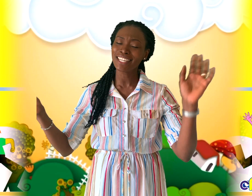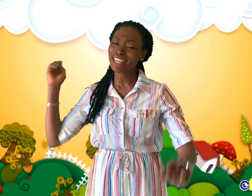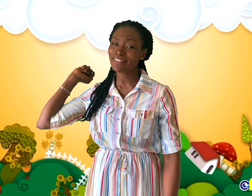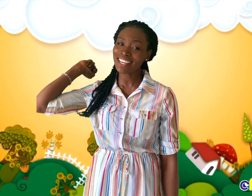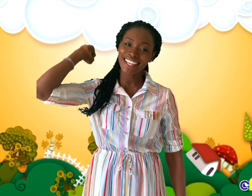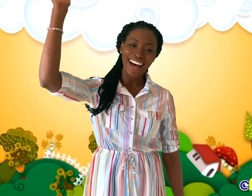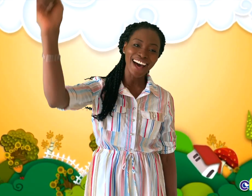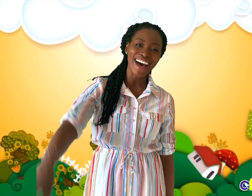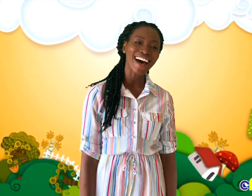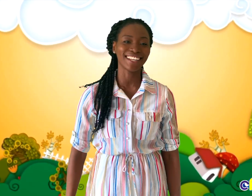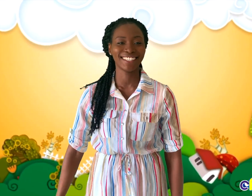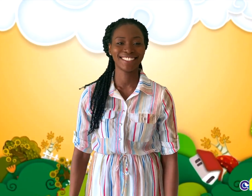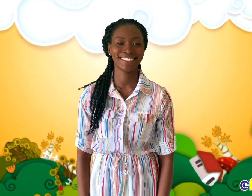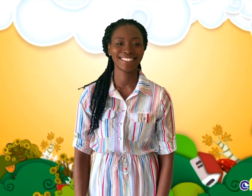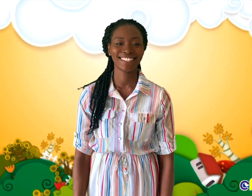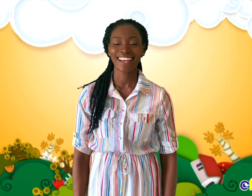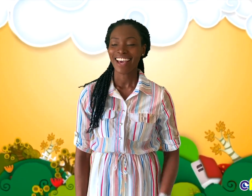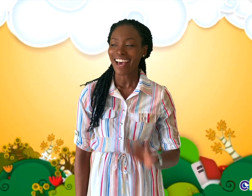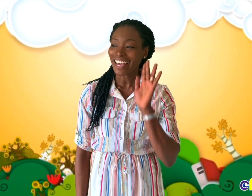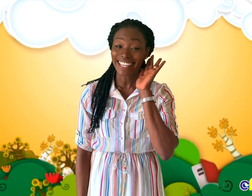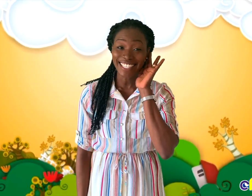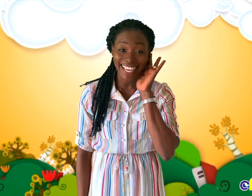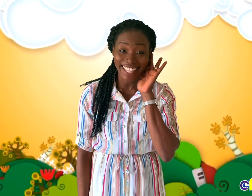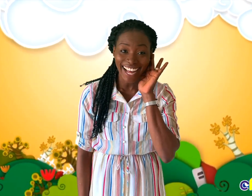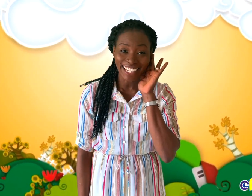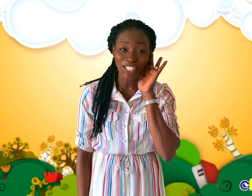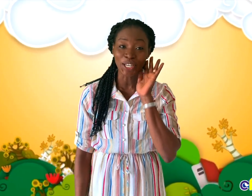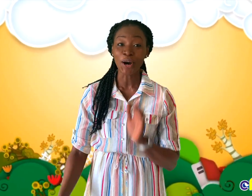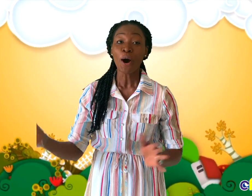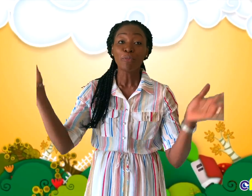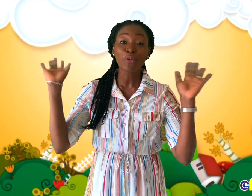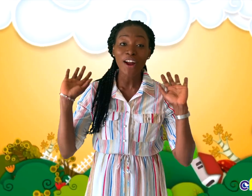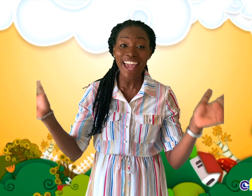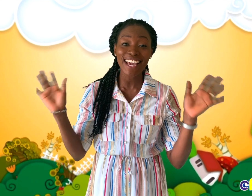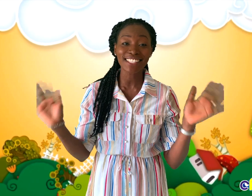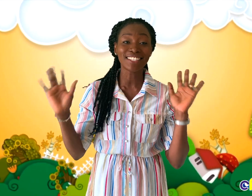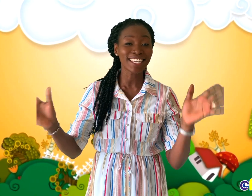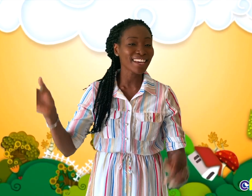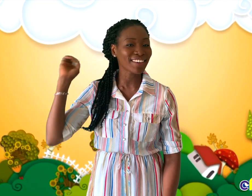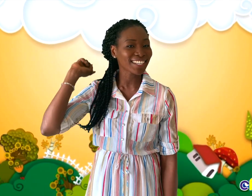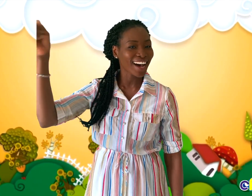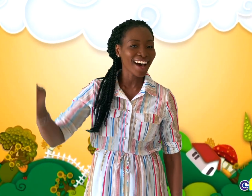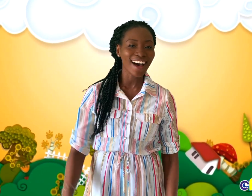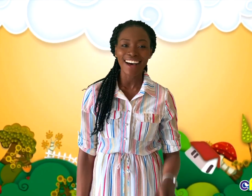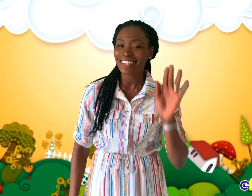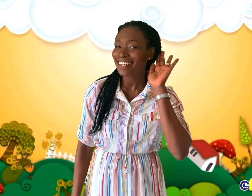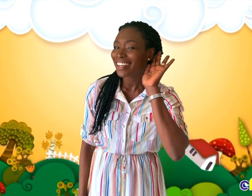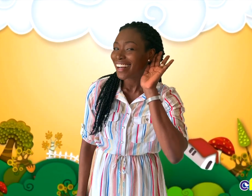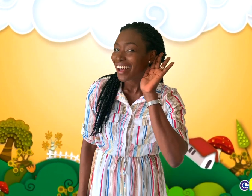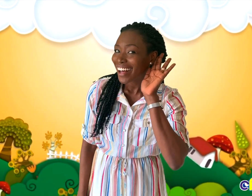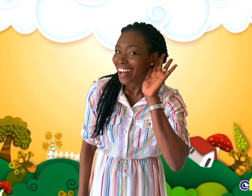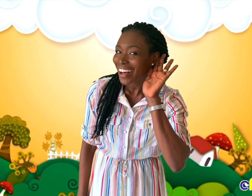Praise the living God. I can hear that hallelujah. Praise the living